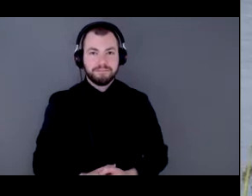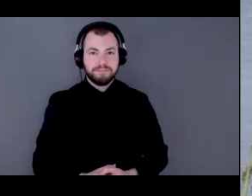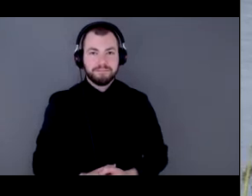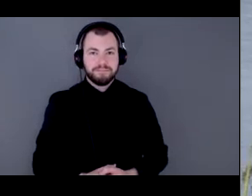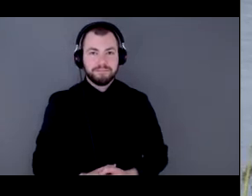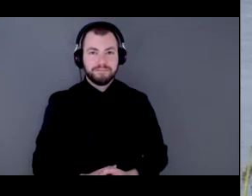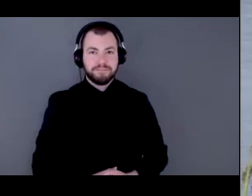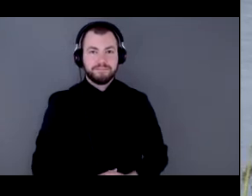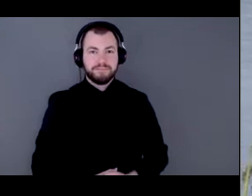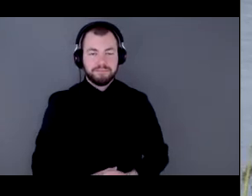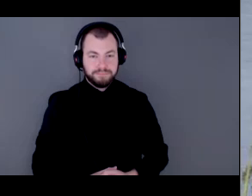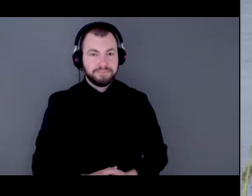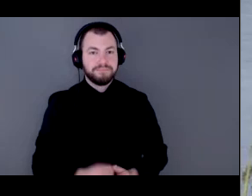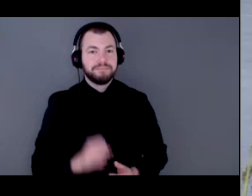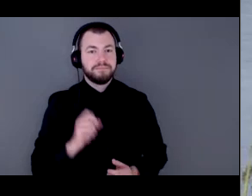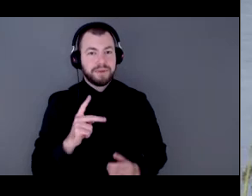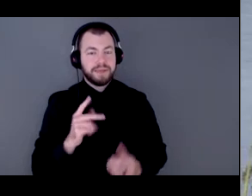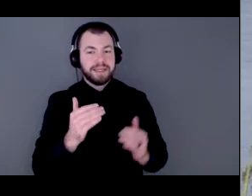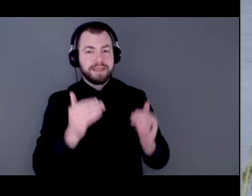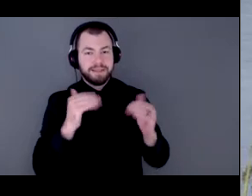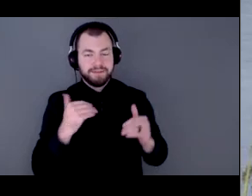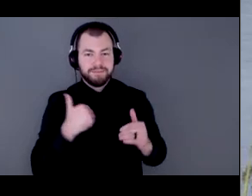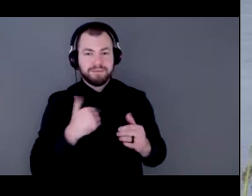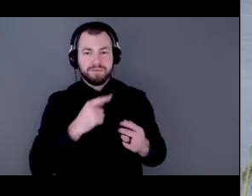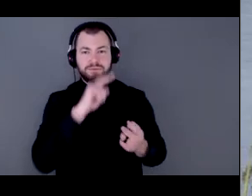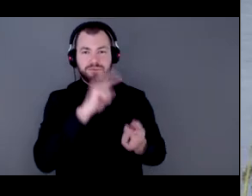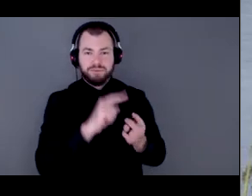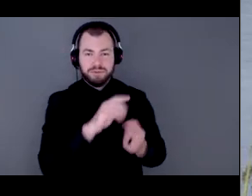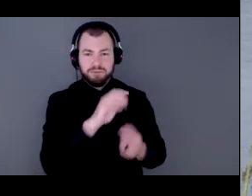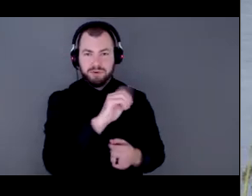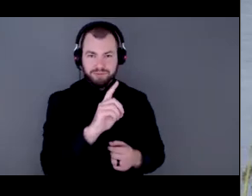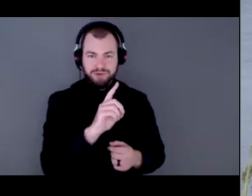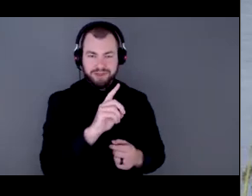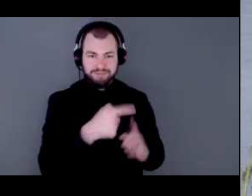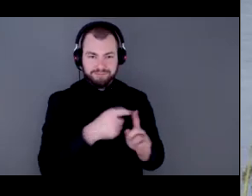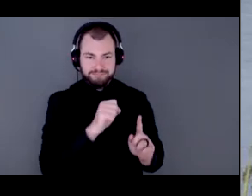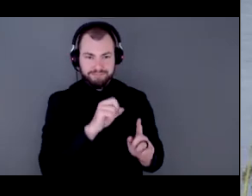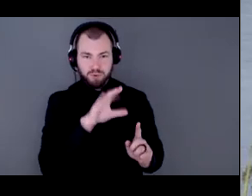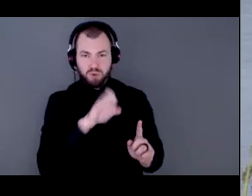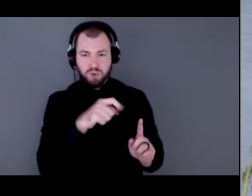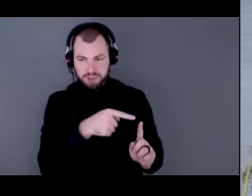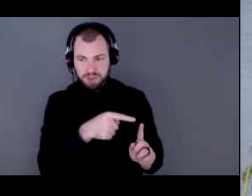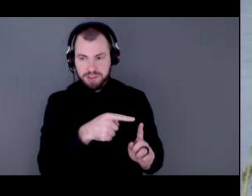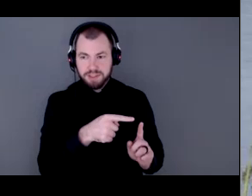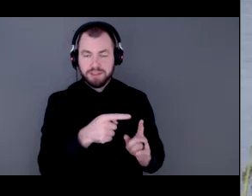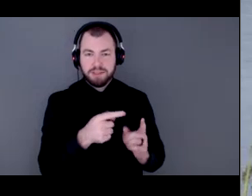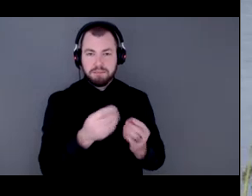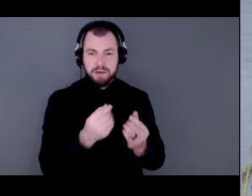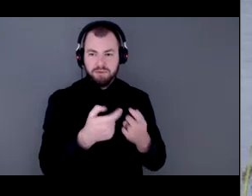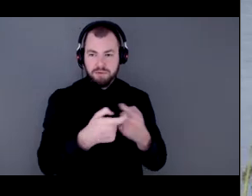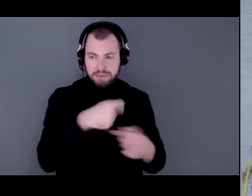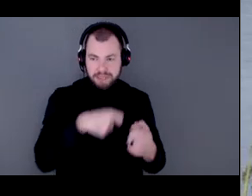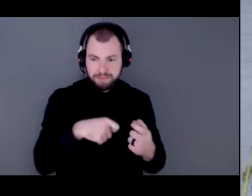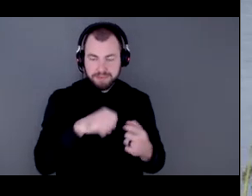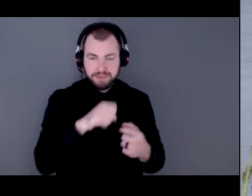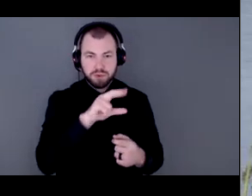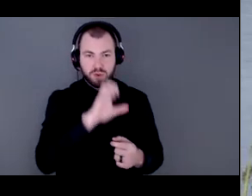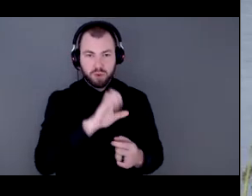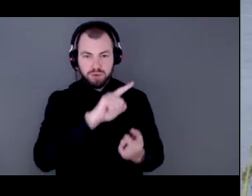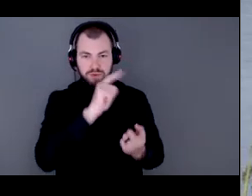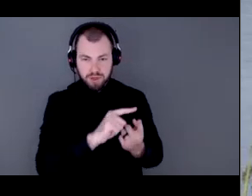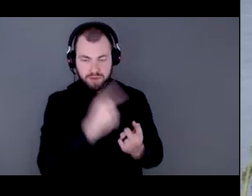Okay, up next we have reducing marine debris at the source, material replacement and source reduction for single-use